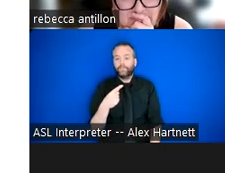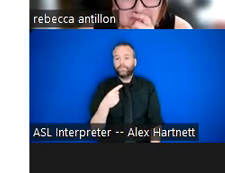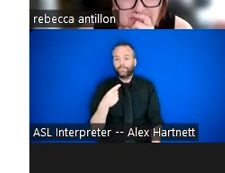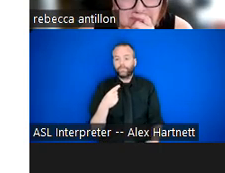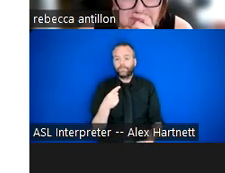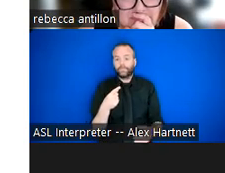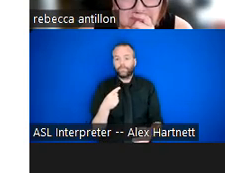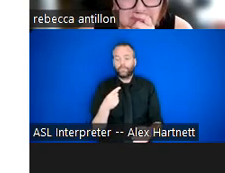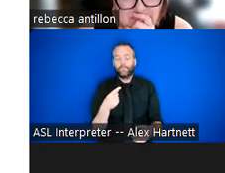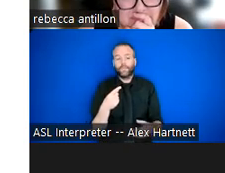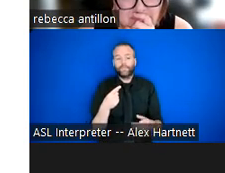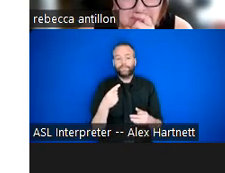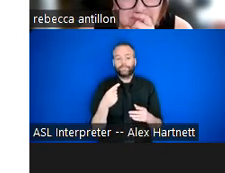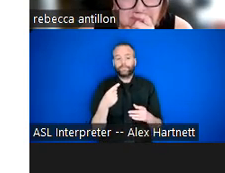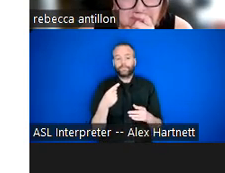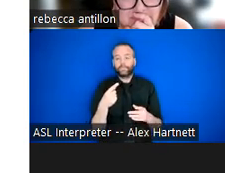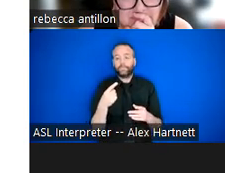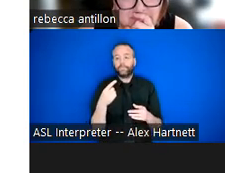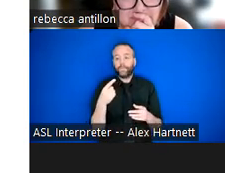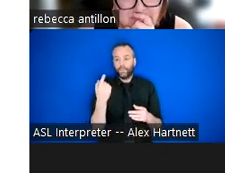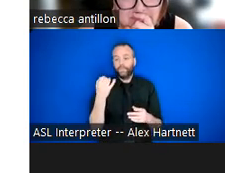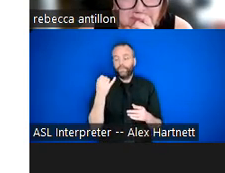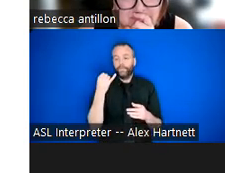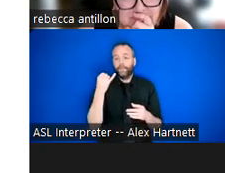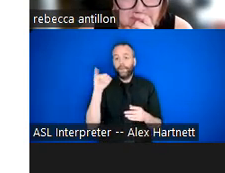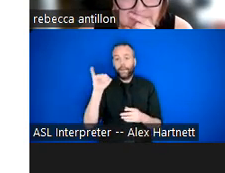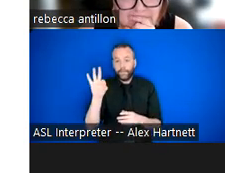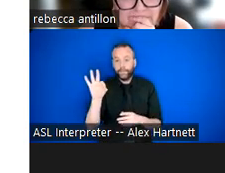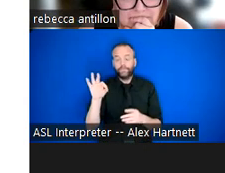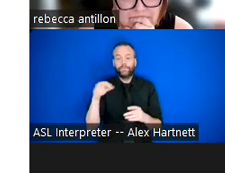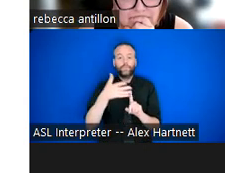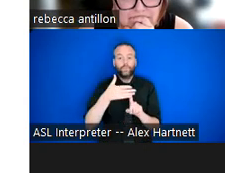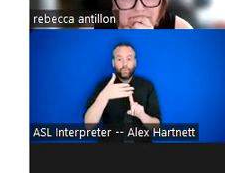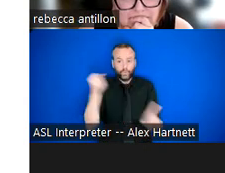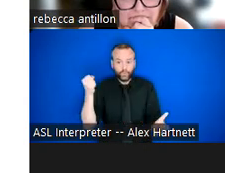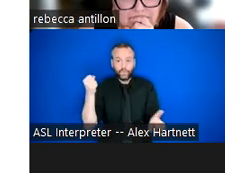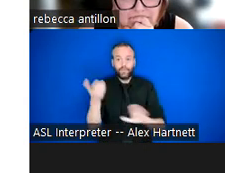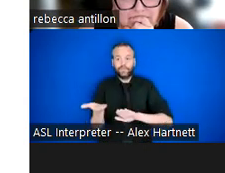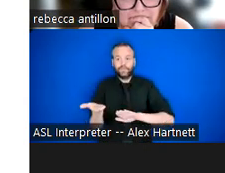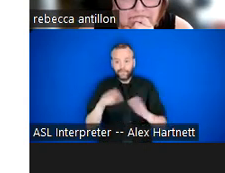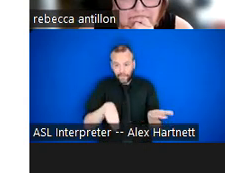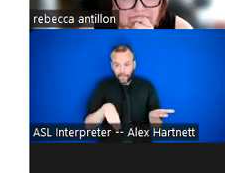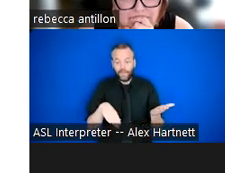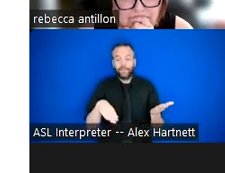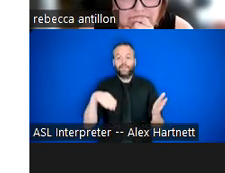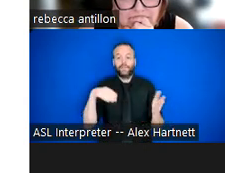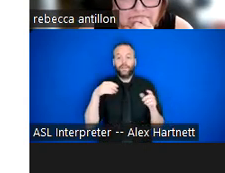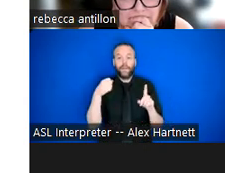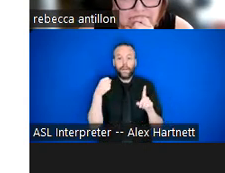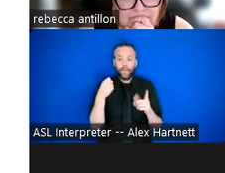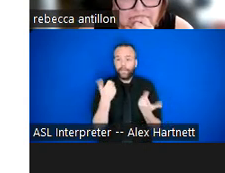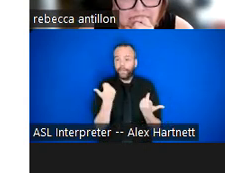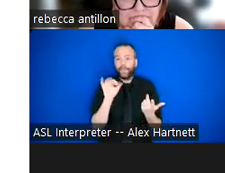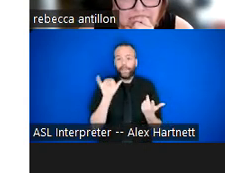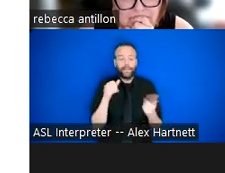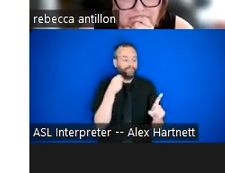when we, after a suicide death, how we respond, how people are supported, those especially impacted by that